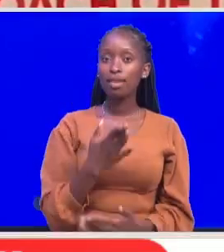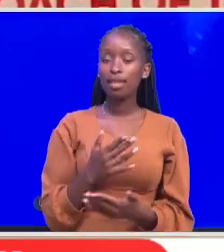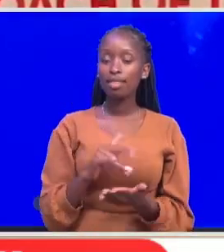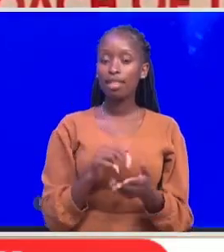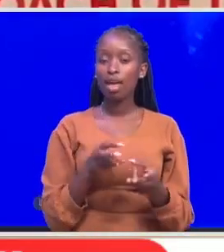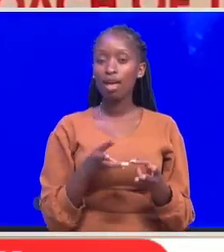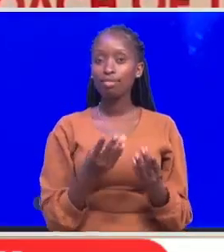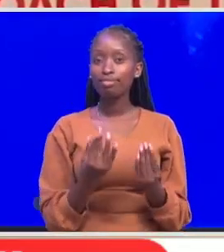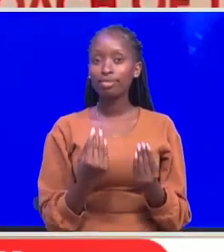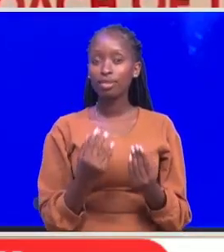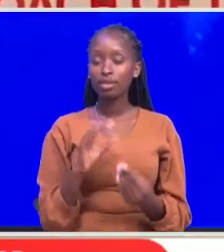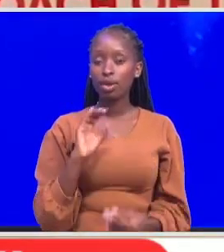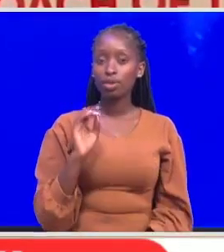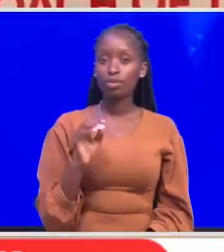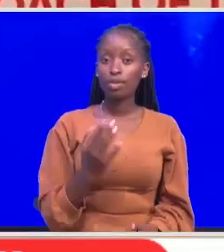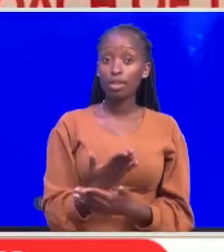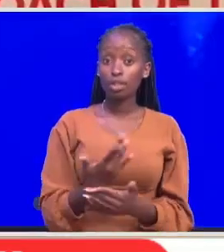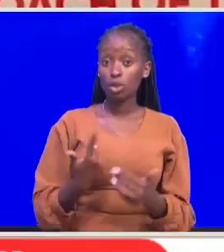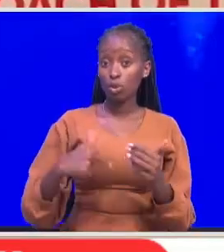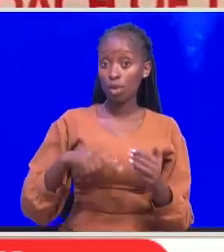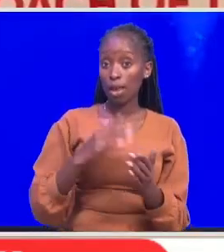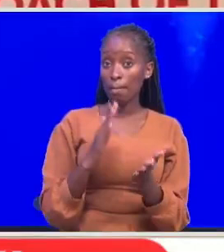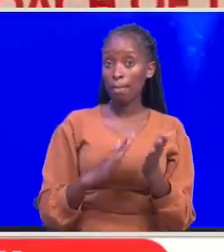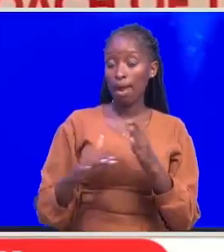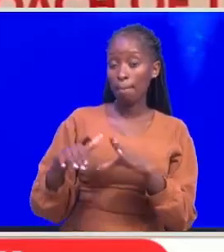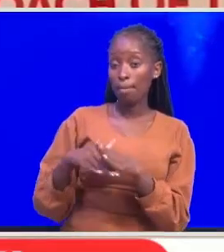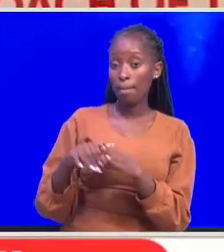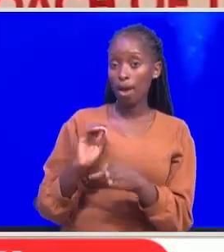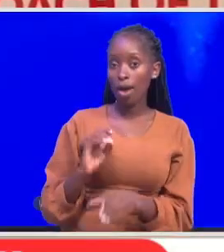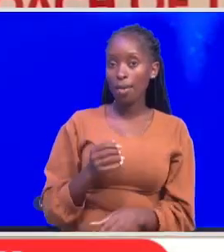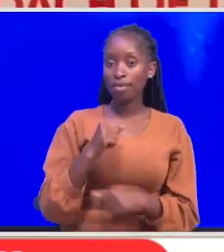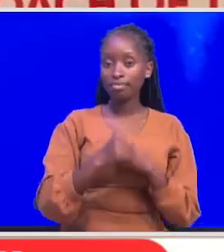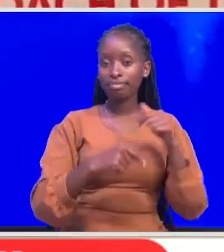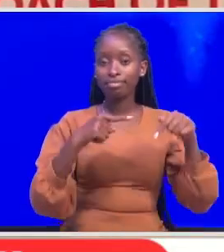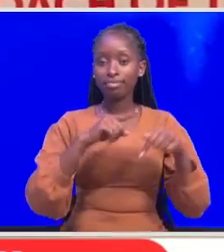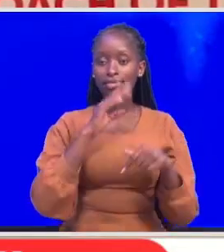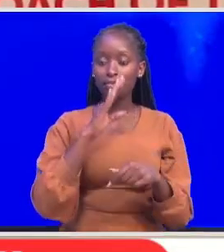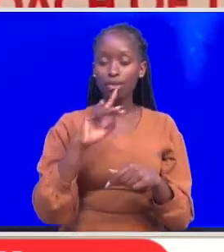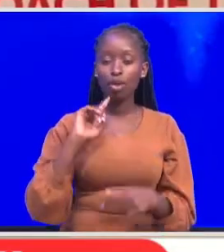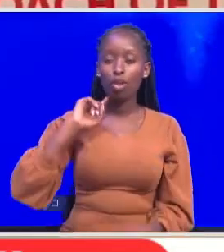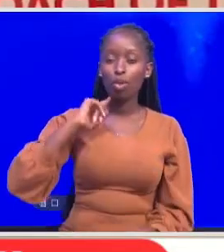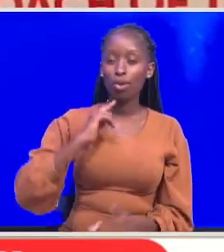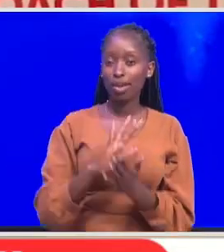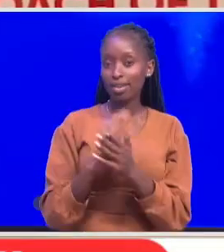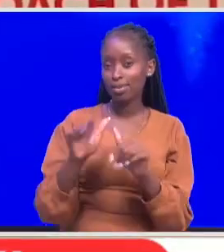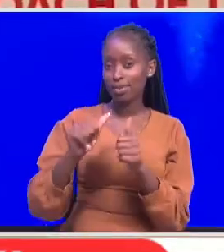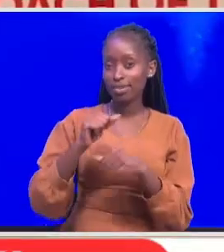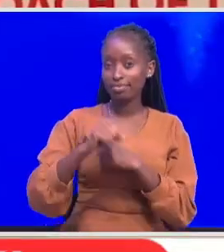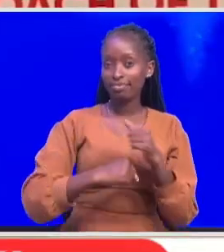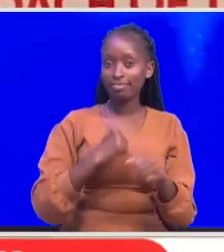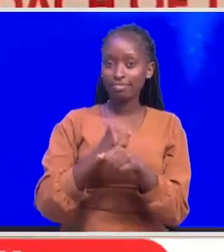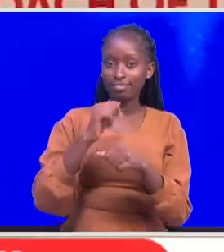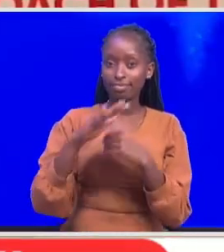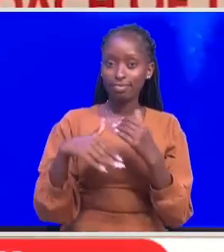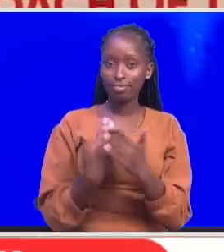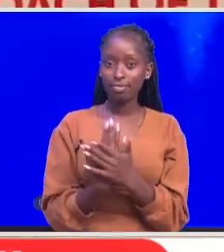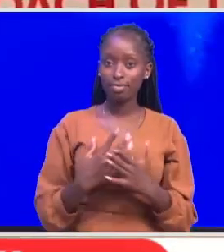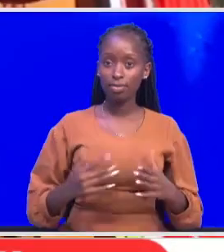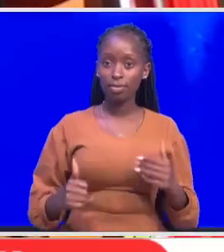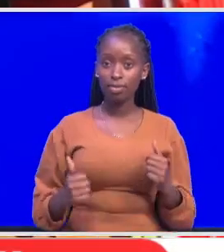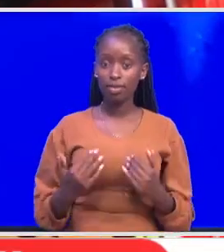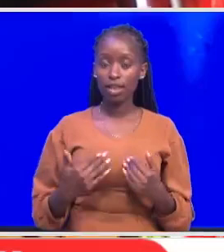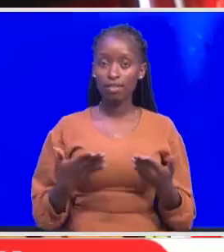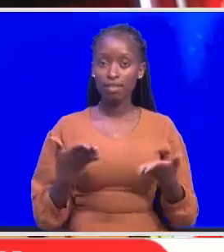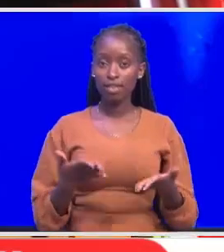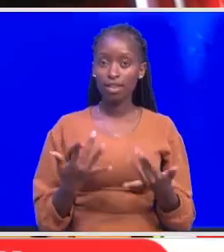that we've planned for our members this year, it will be a sweet and a very merry year for SJAK and all the partners that we have on